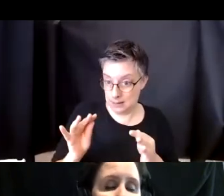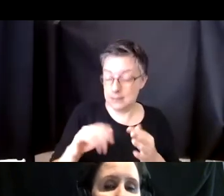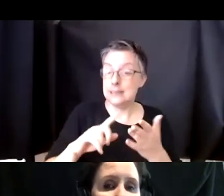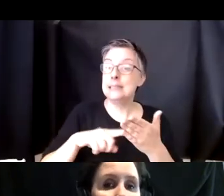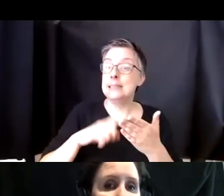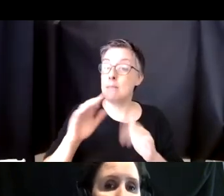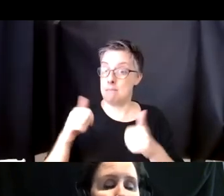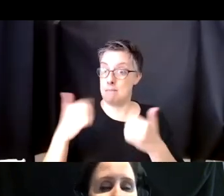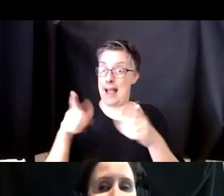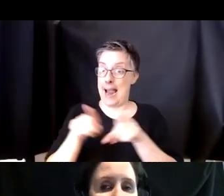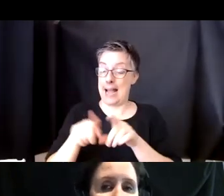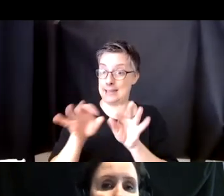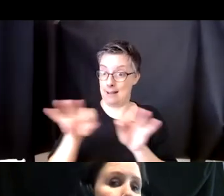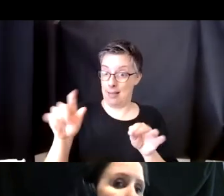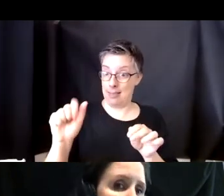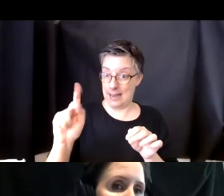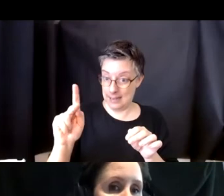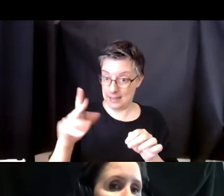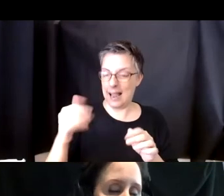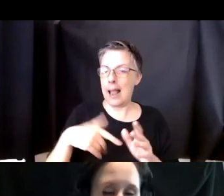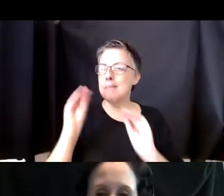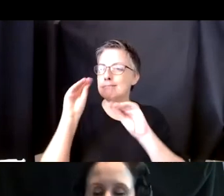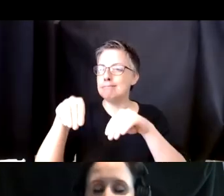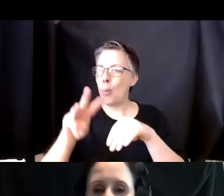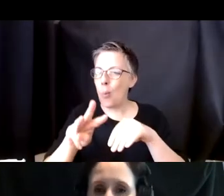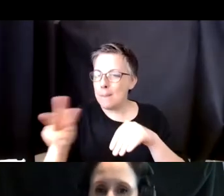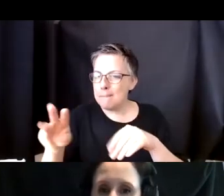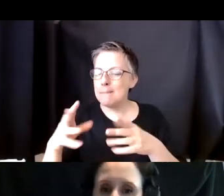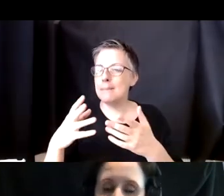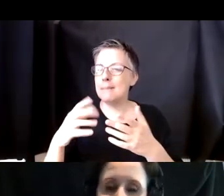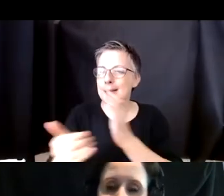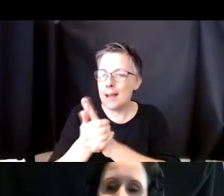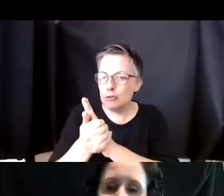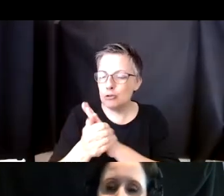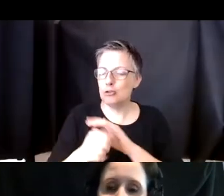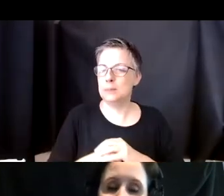link and put it into a website and attach it.